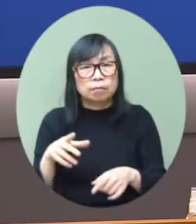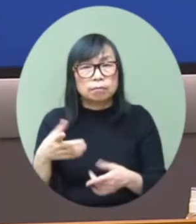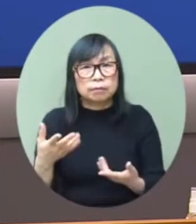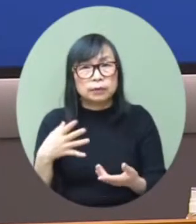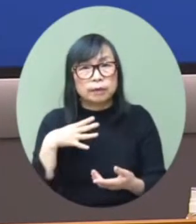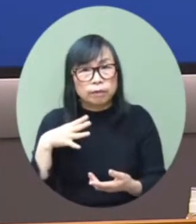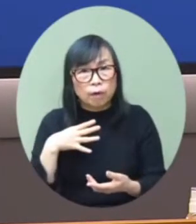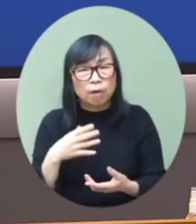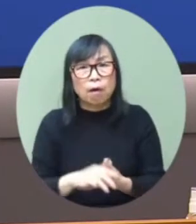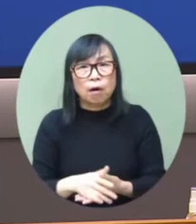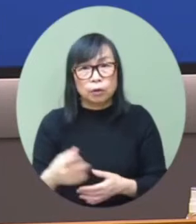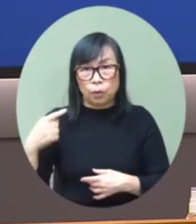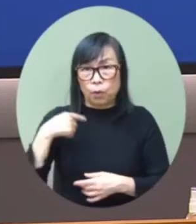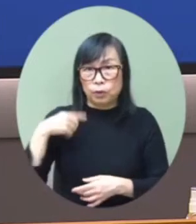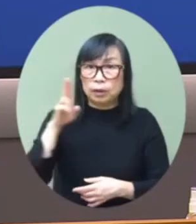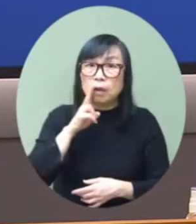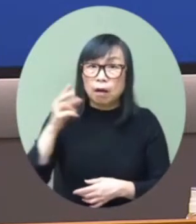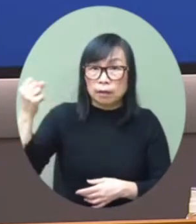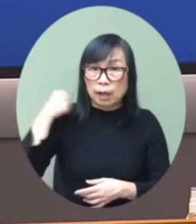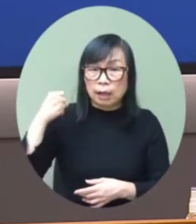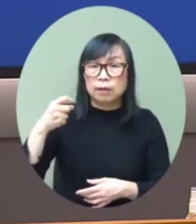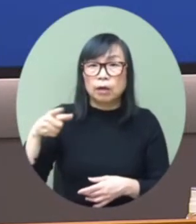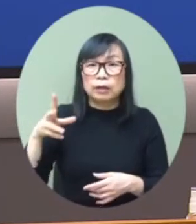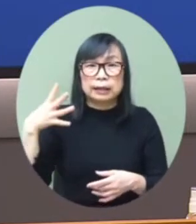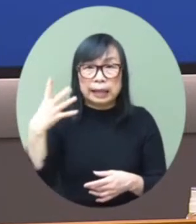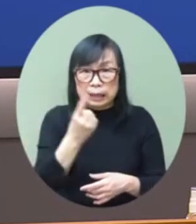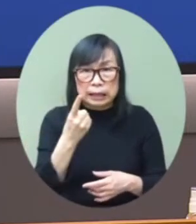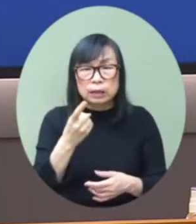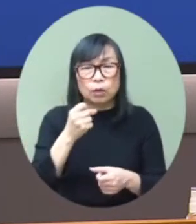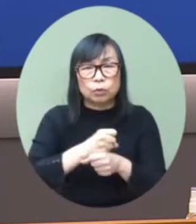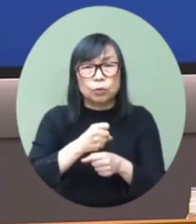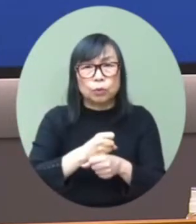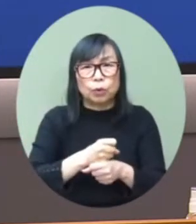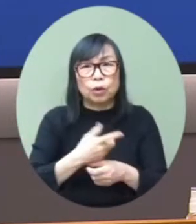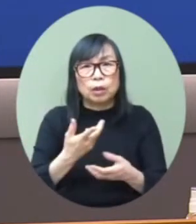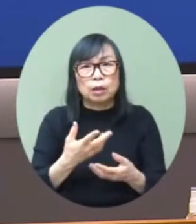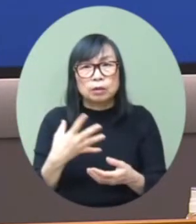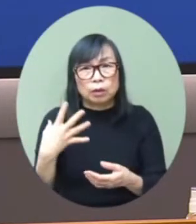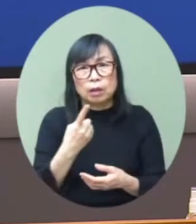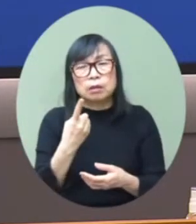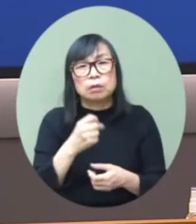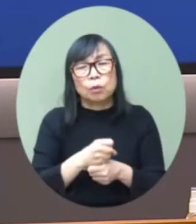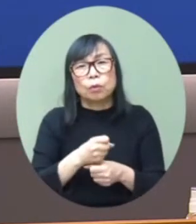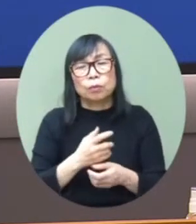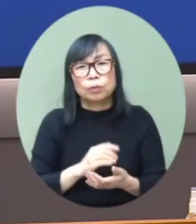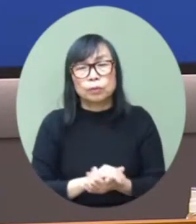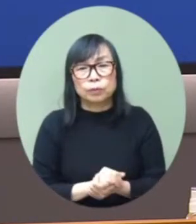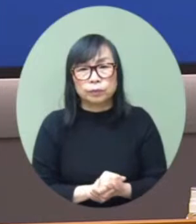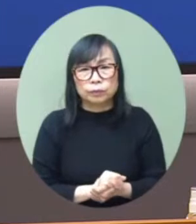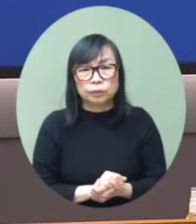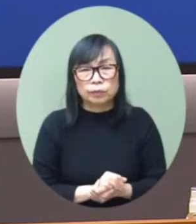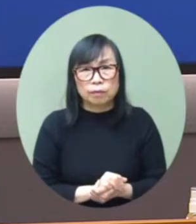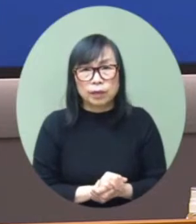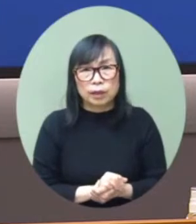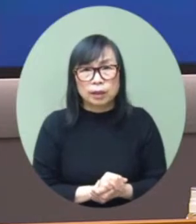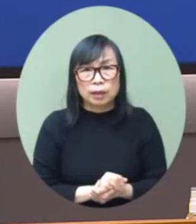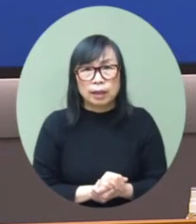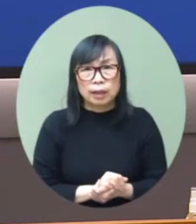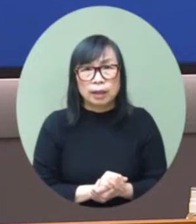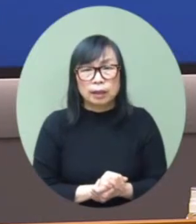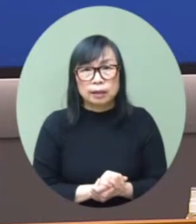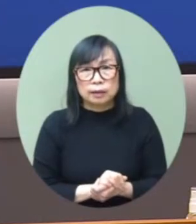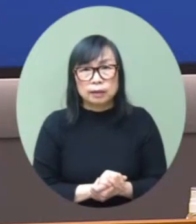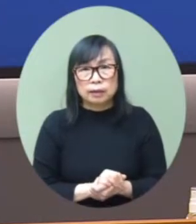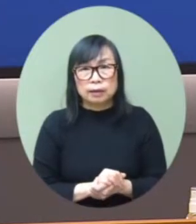surveillance showed similar results, and while our capacity allow us to conduct operations in one go, then we will do so.